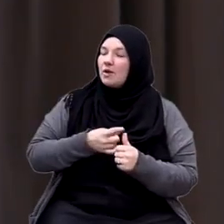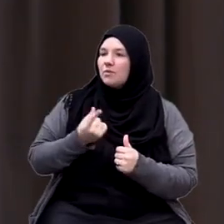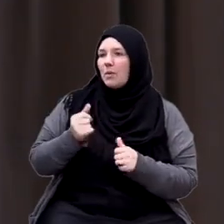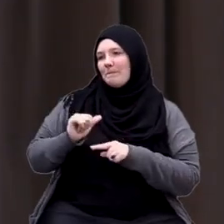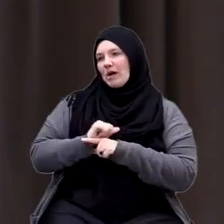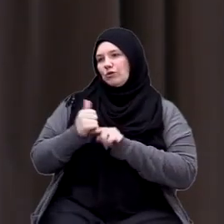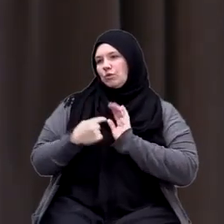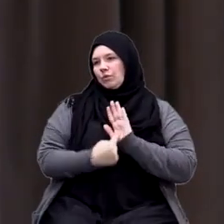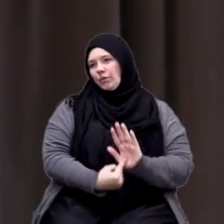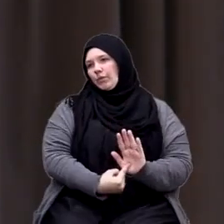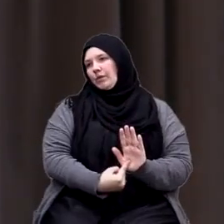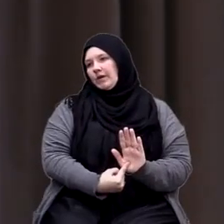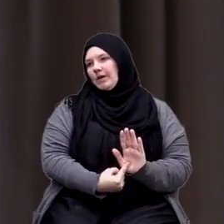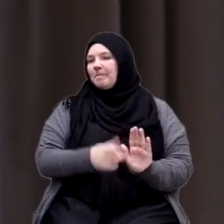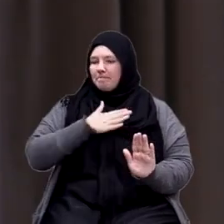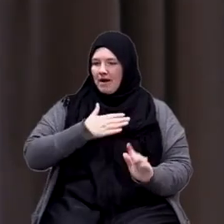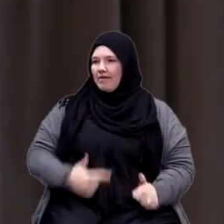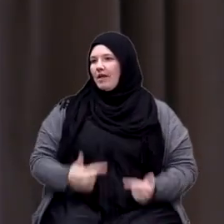practice this.